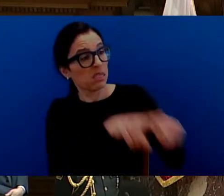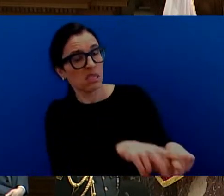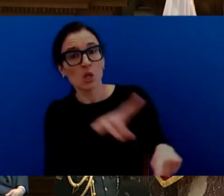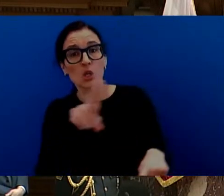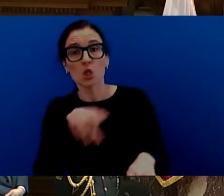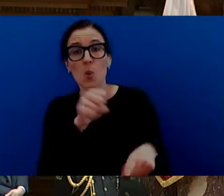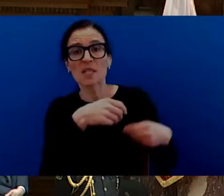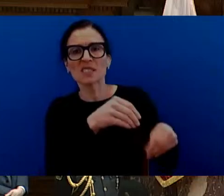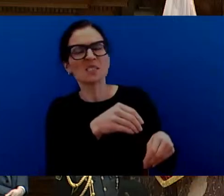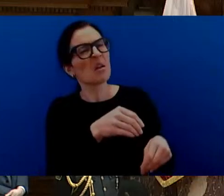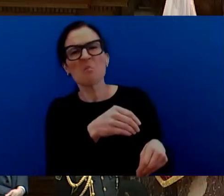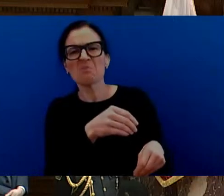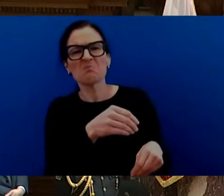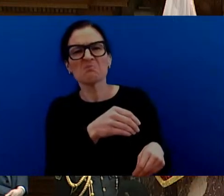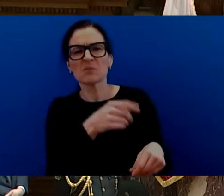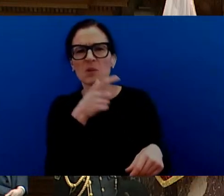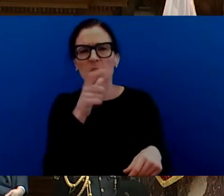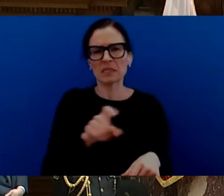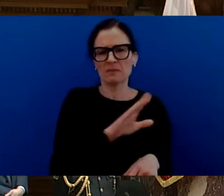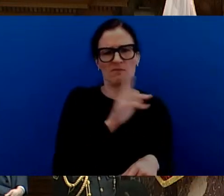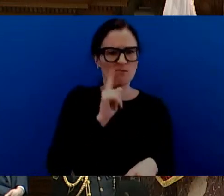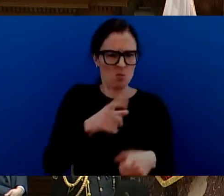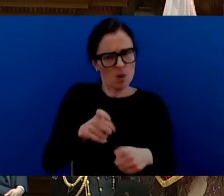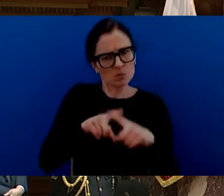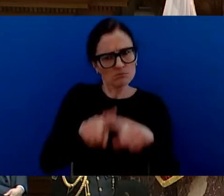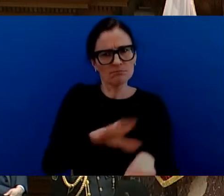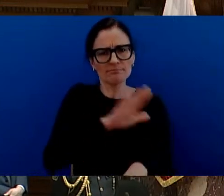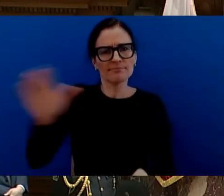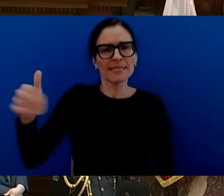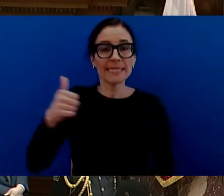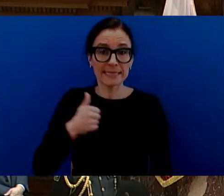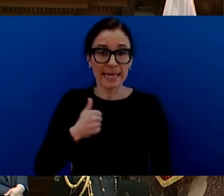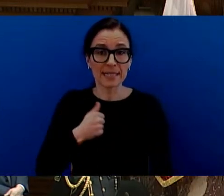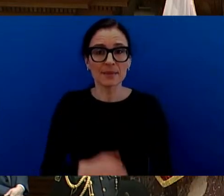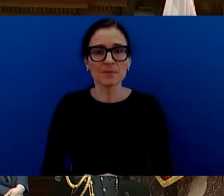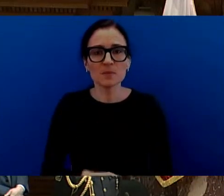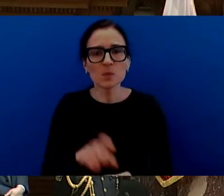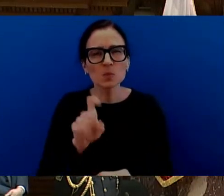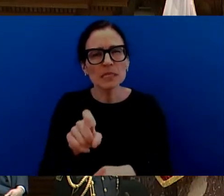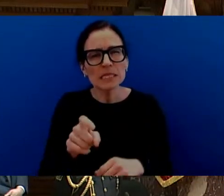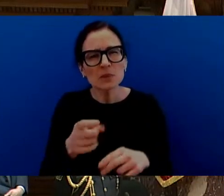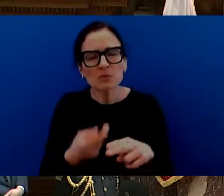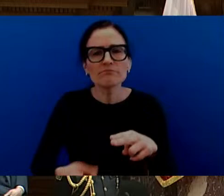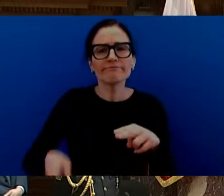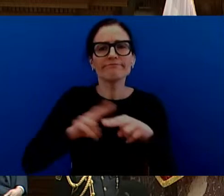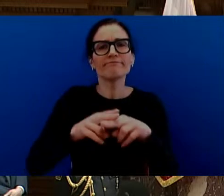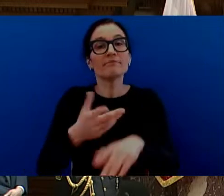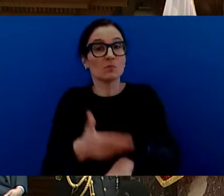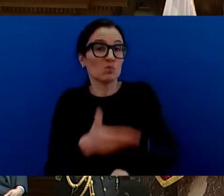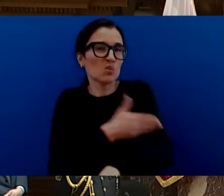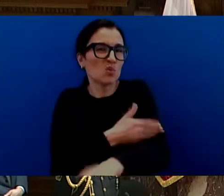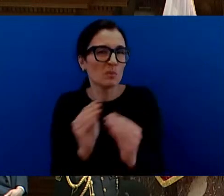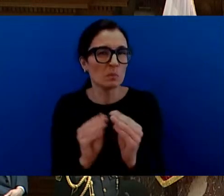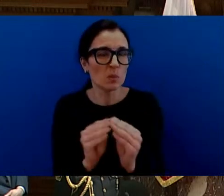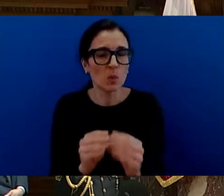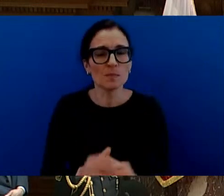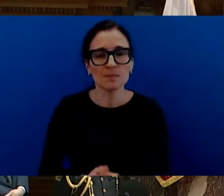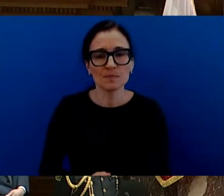transportation infrastructure, improve supply chains, and make sure businesses have ample industrial